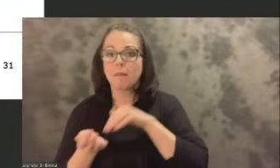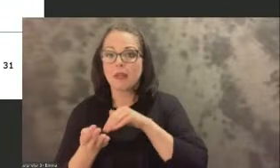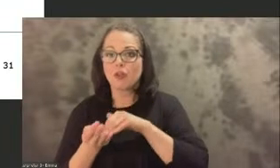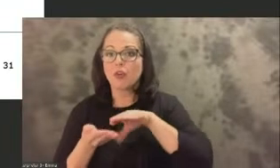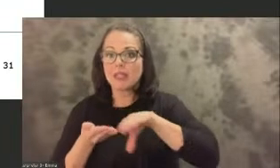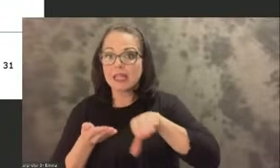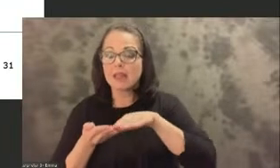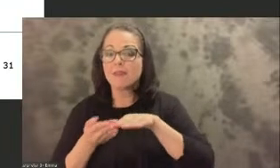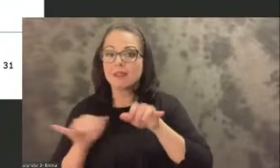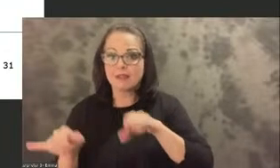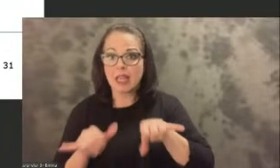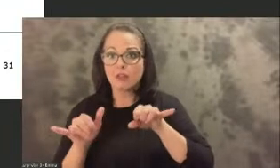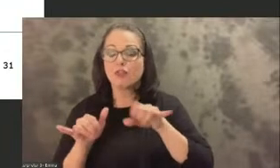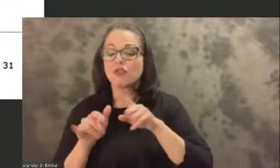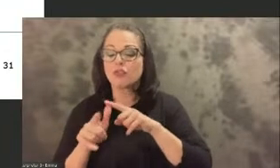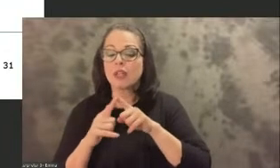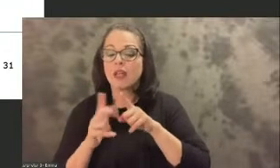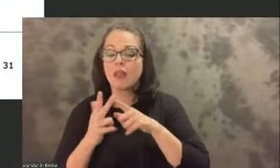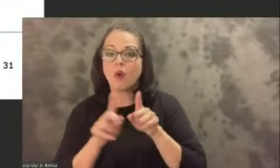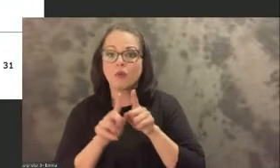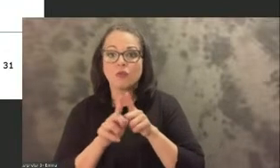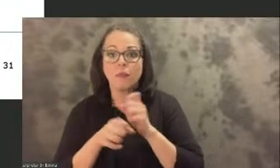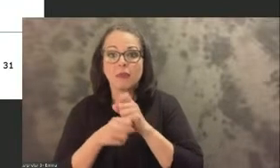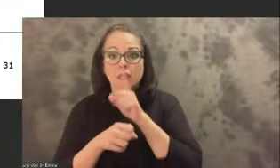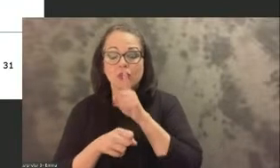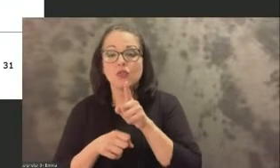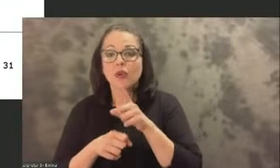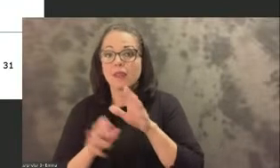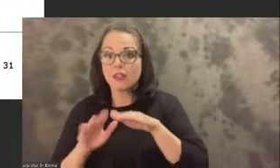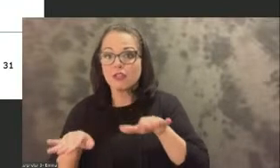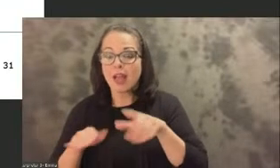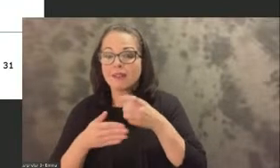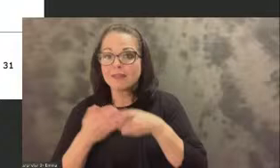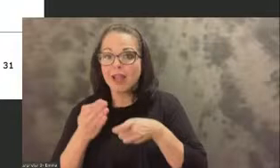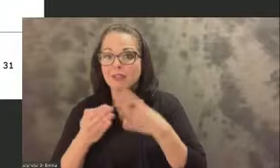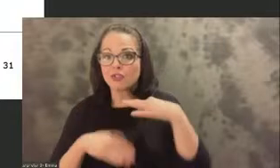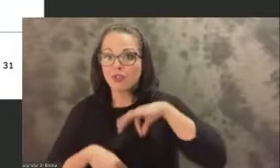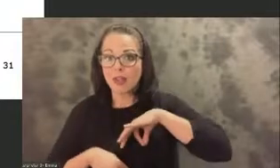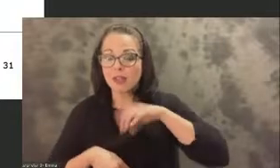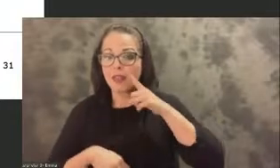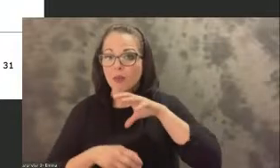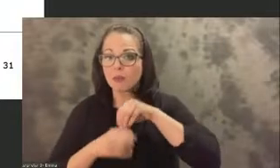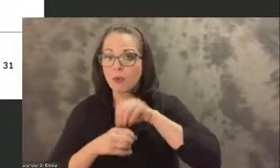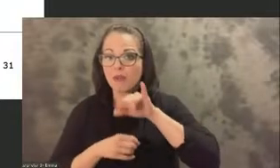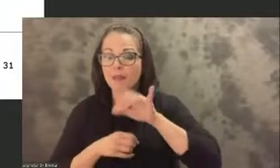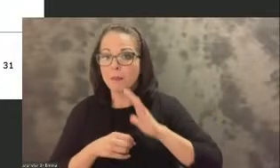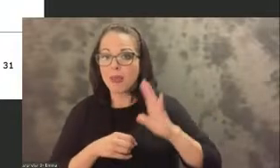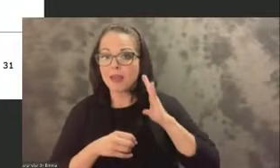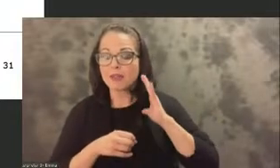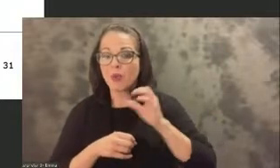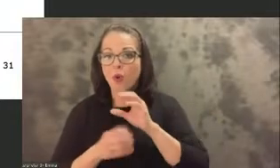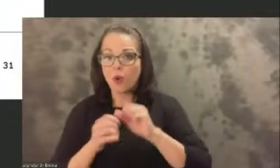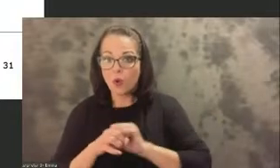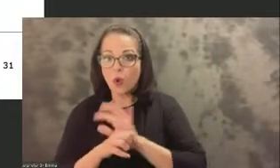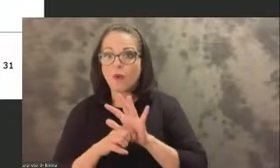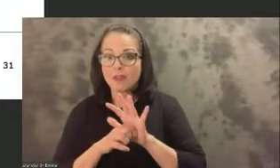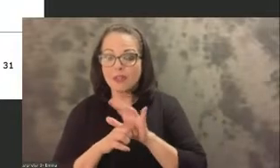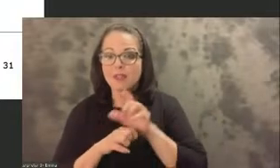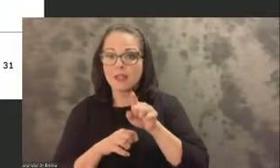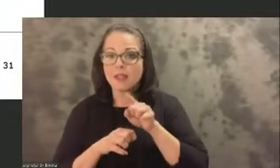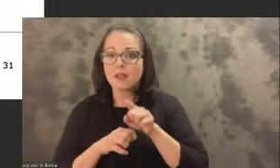child tax credit that was part of past COVID relief bills permanent